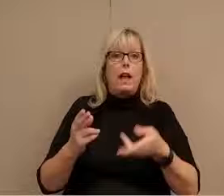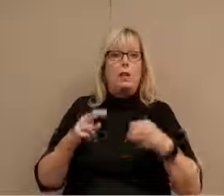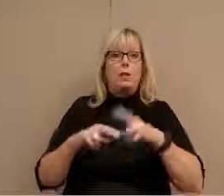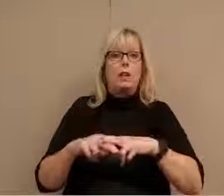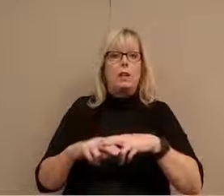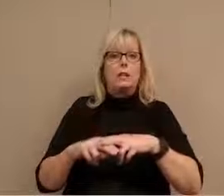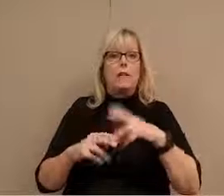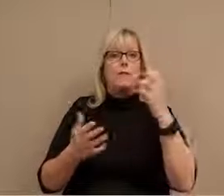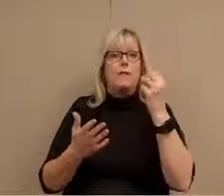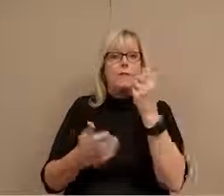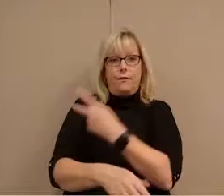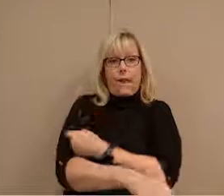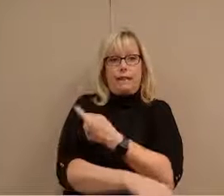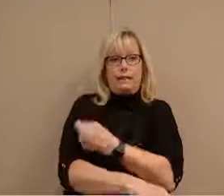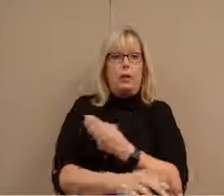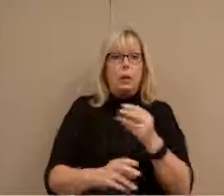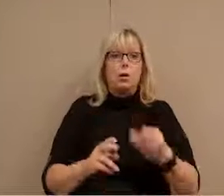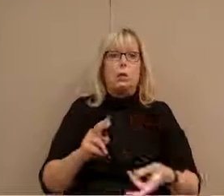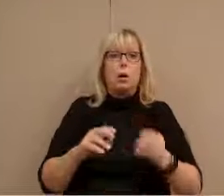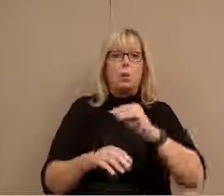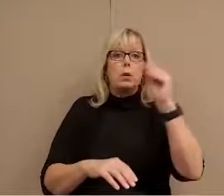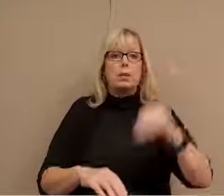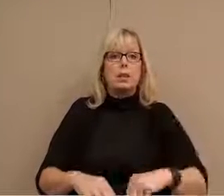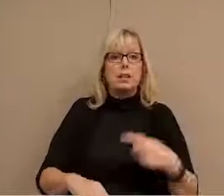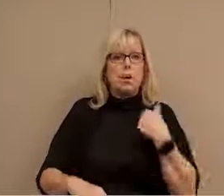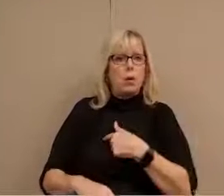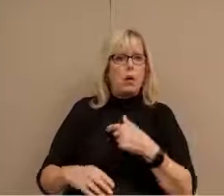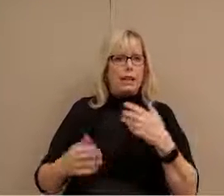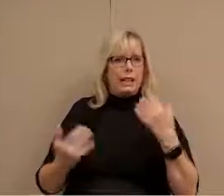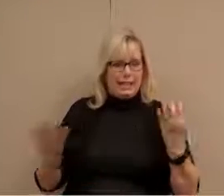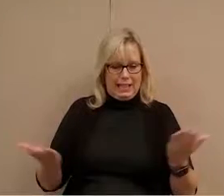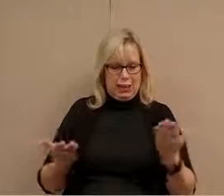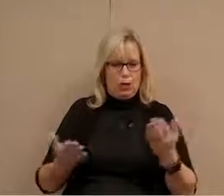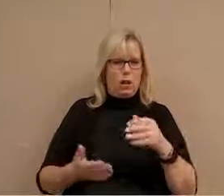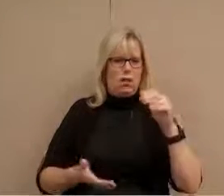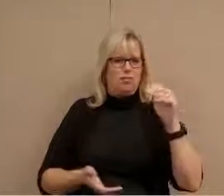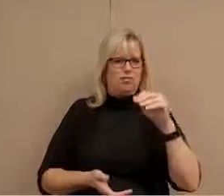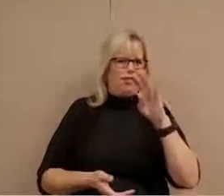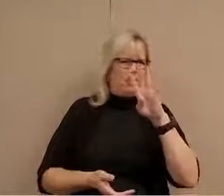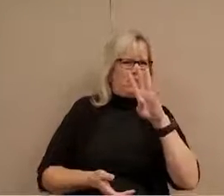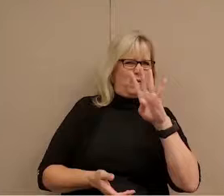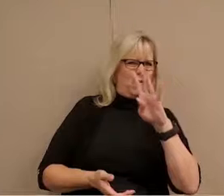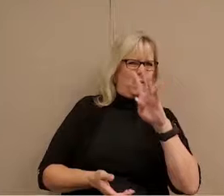percentages, like Mila said, but we're in low 40% in this county. And